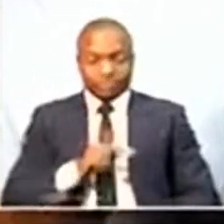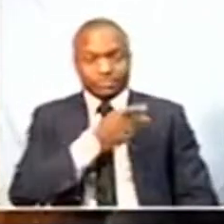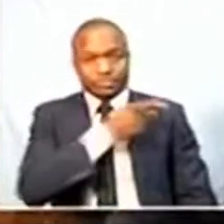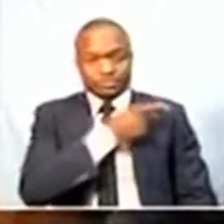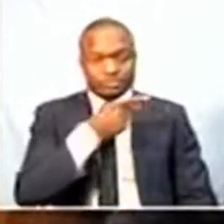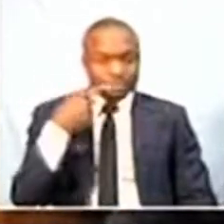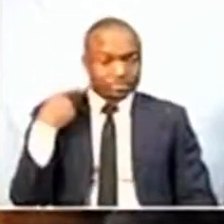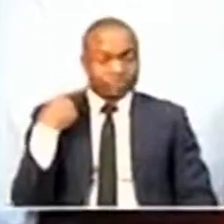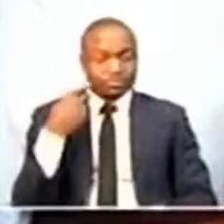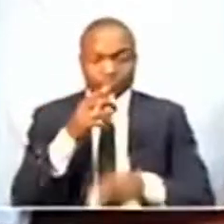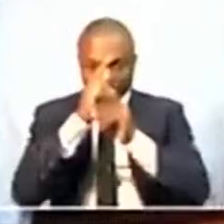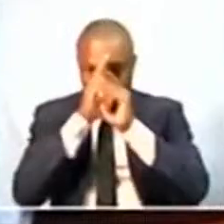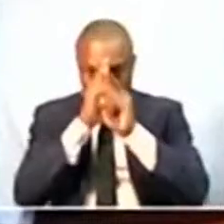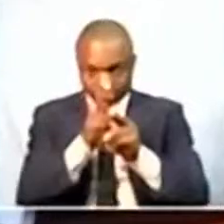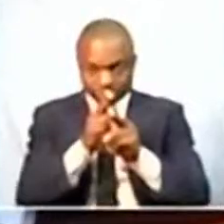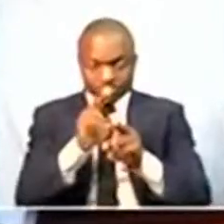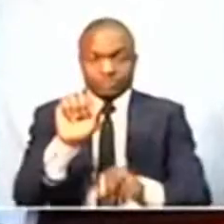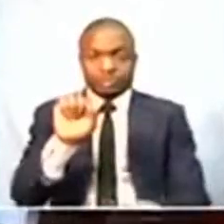Parliament. Honorable Singombe.